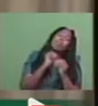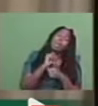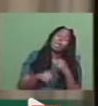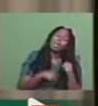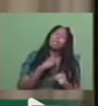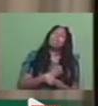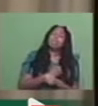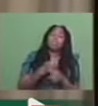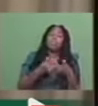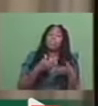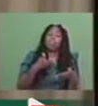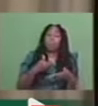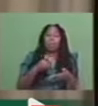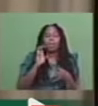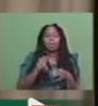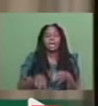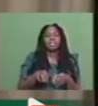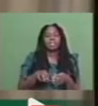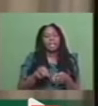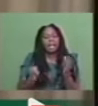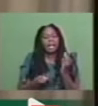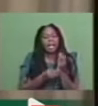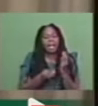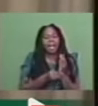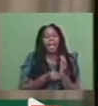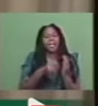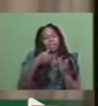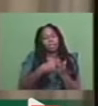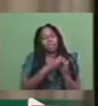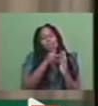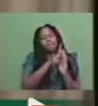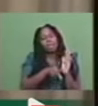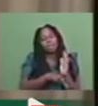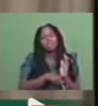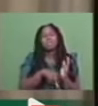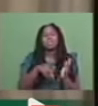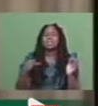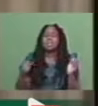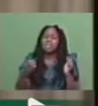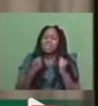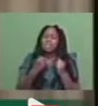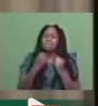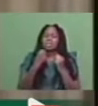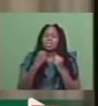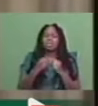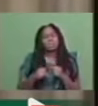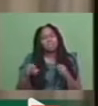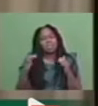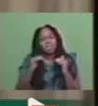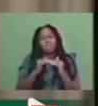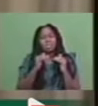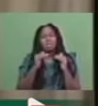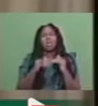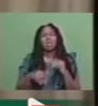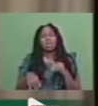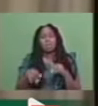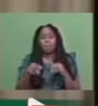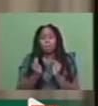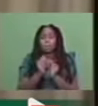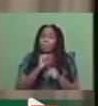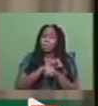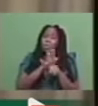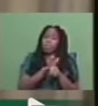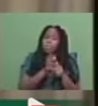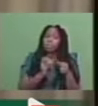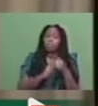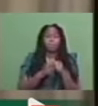be irreversible, as traditional workplaces are portrayed as dysfunctional and unhealthy. So that's why we have to hide our